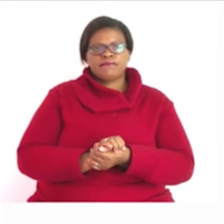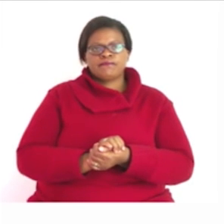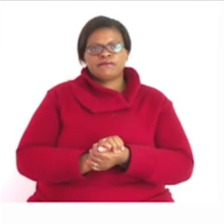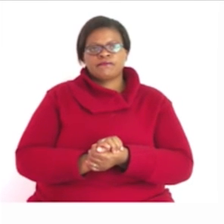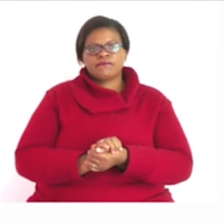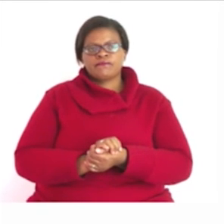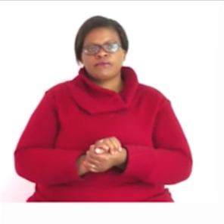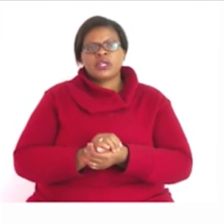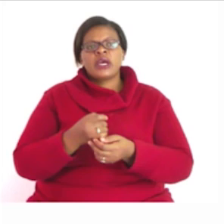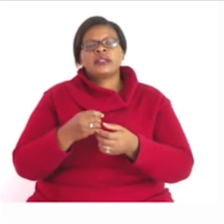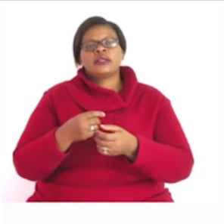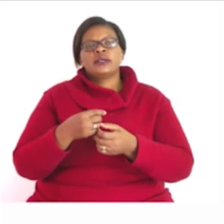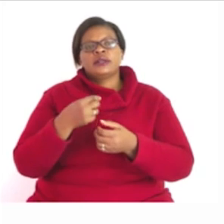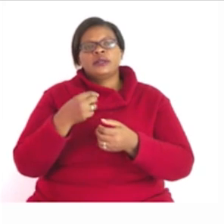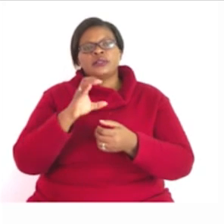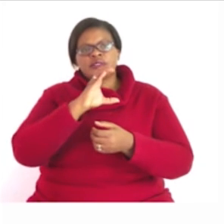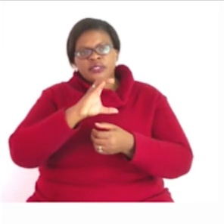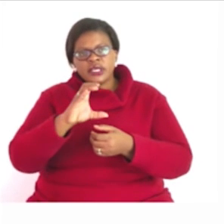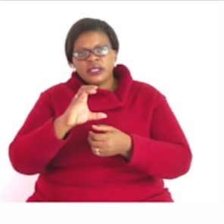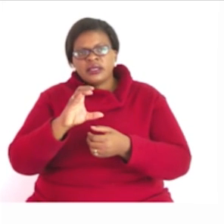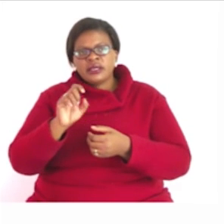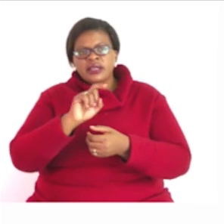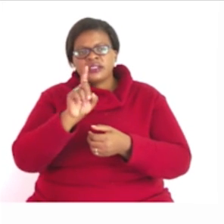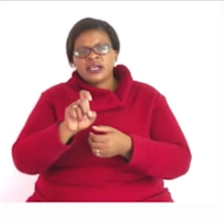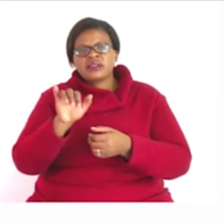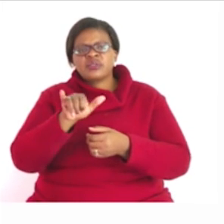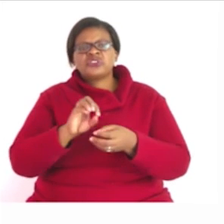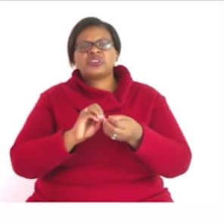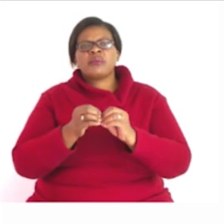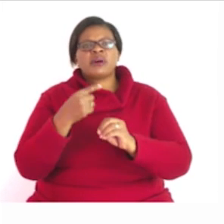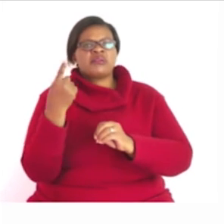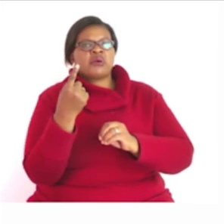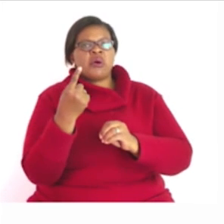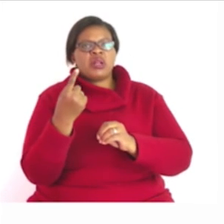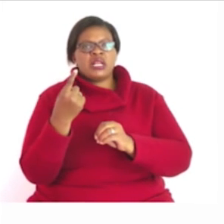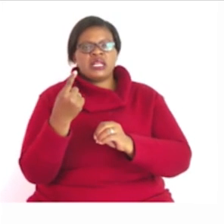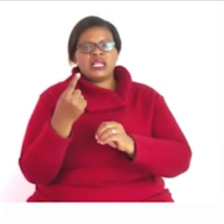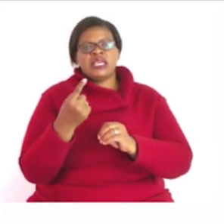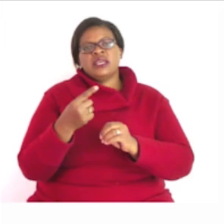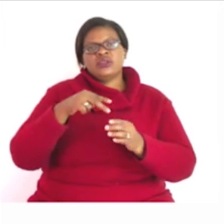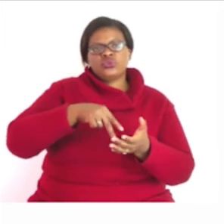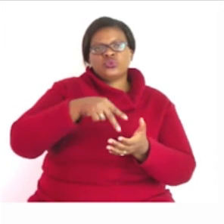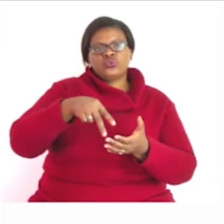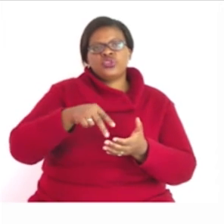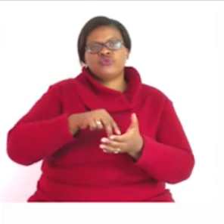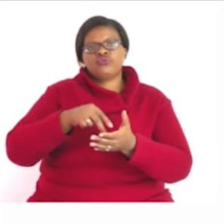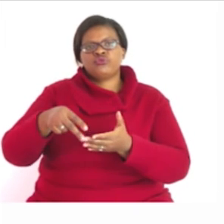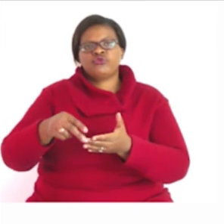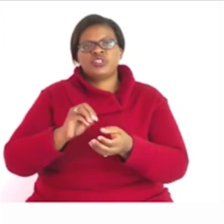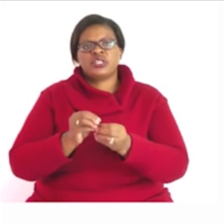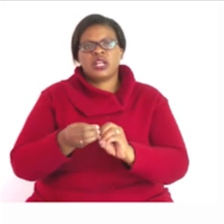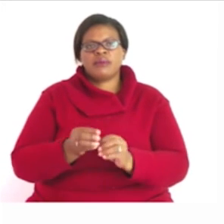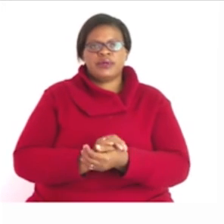then 2C asks, which number is the only even number? If you have